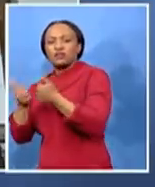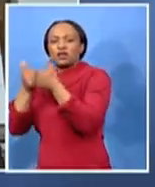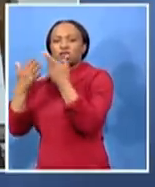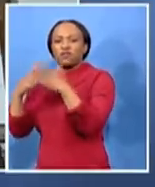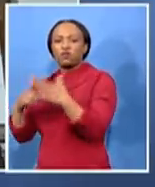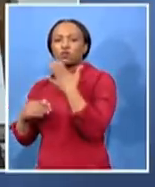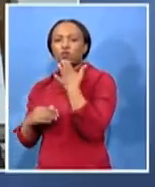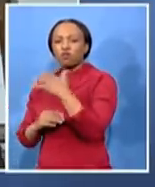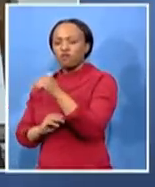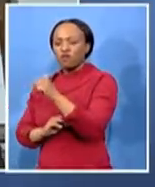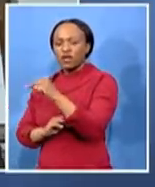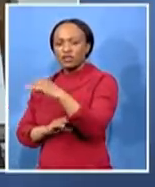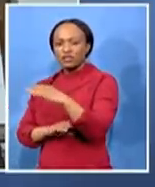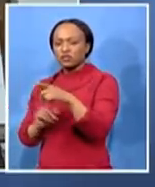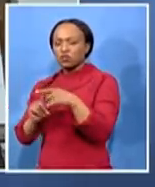other political parties?